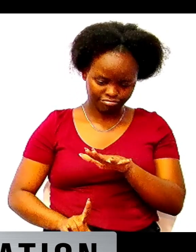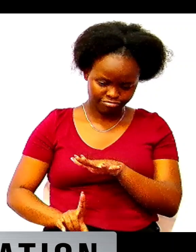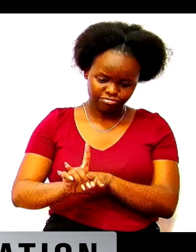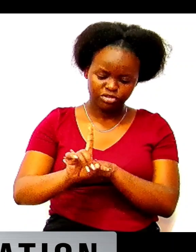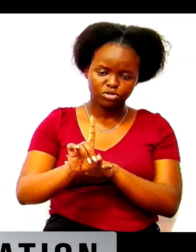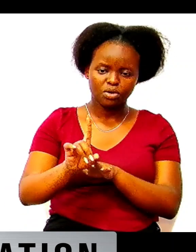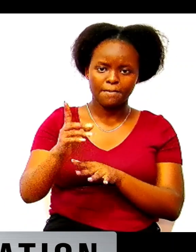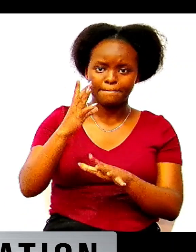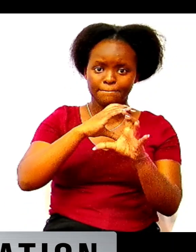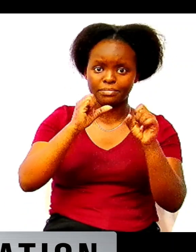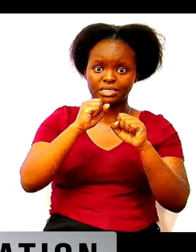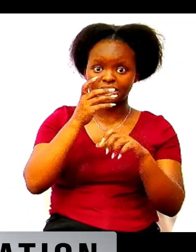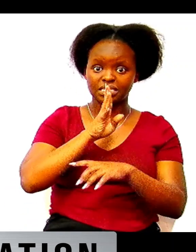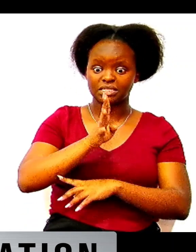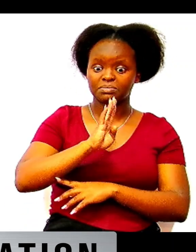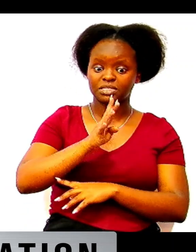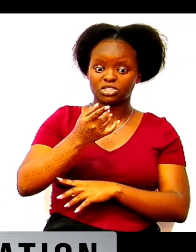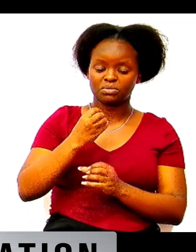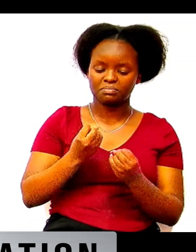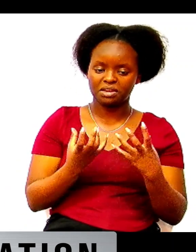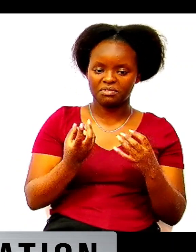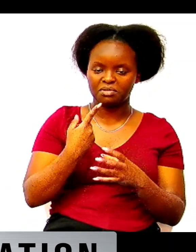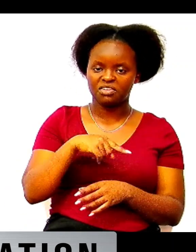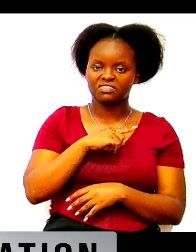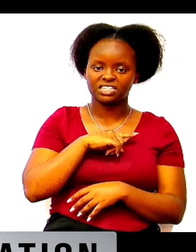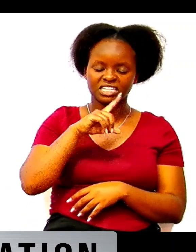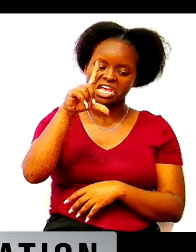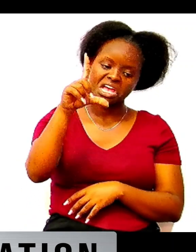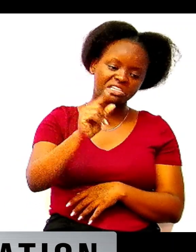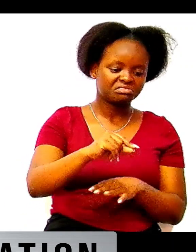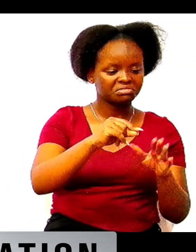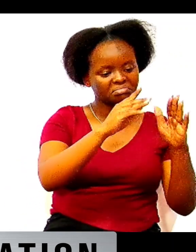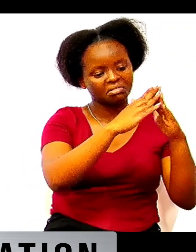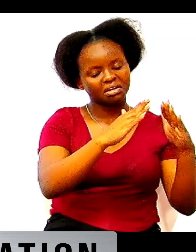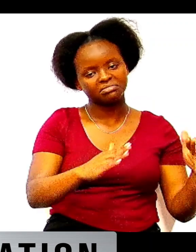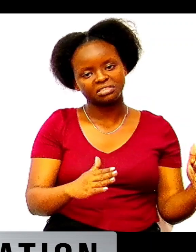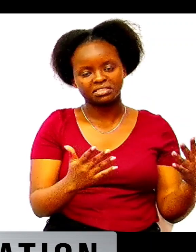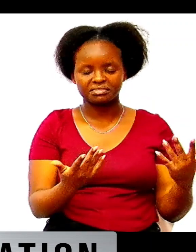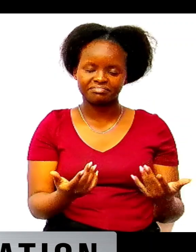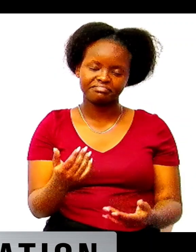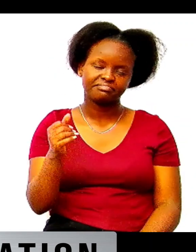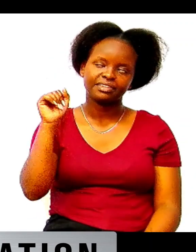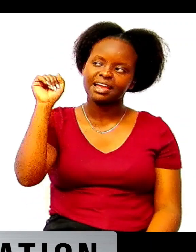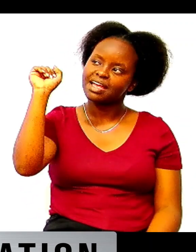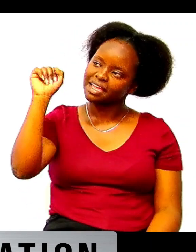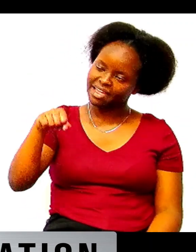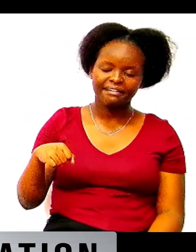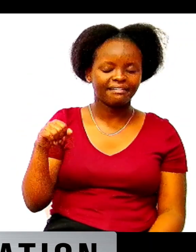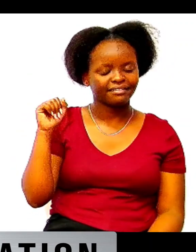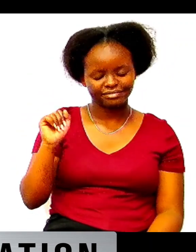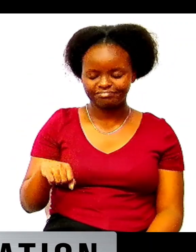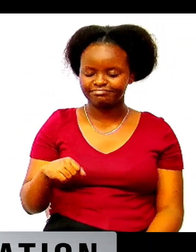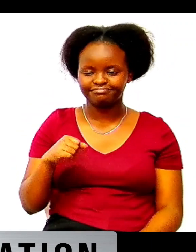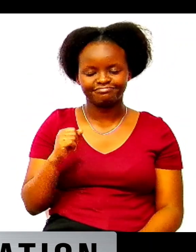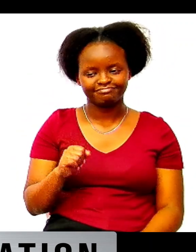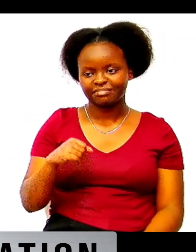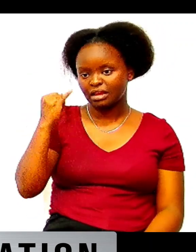president's speech, many of us would guess, affordable housing. Yeah, Jonah, it is